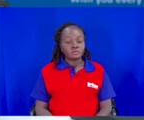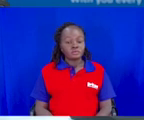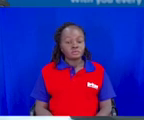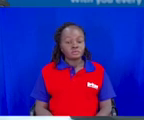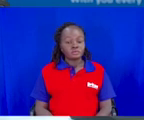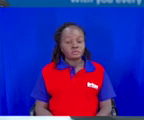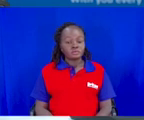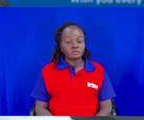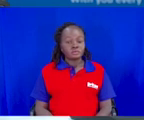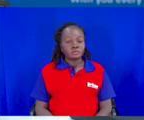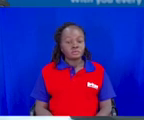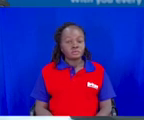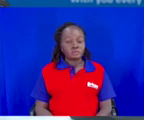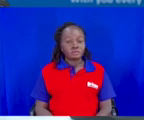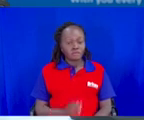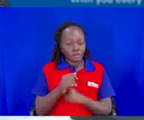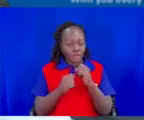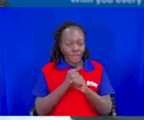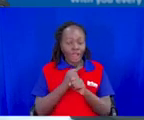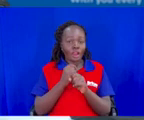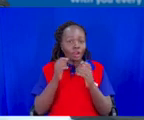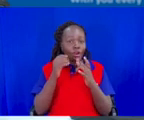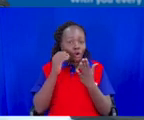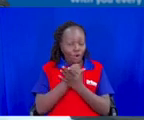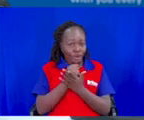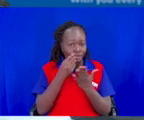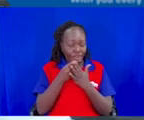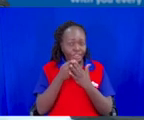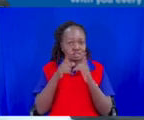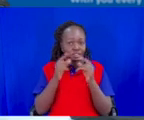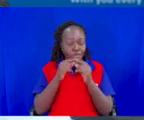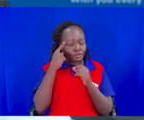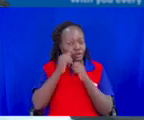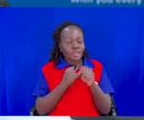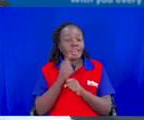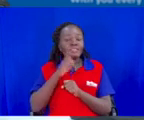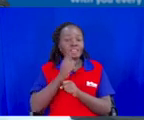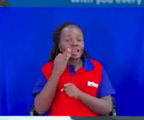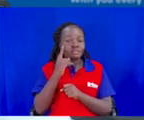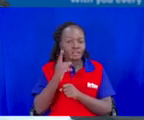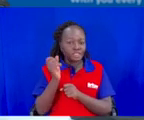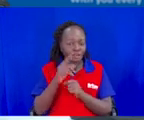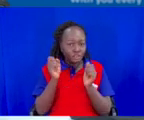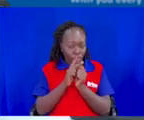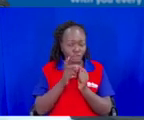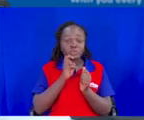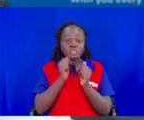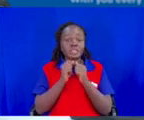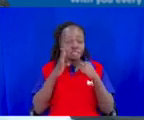The annual audited financial statements for the year ended 31st December